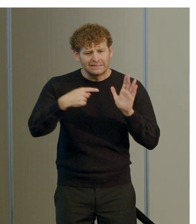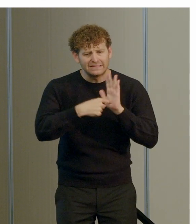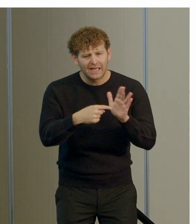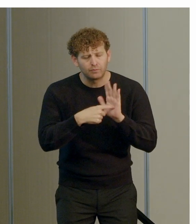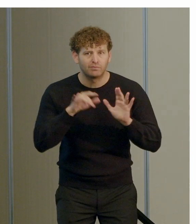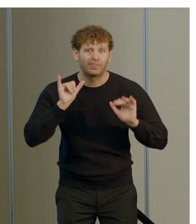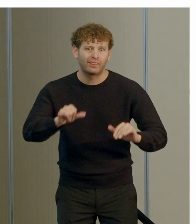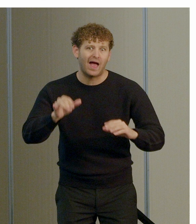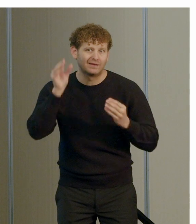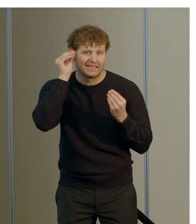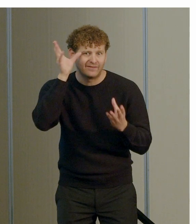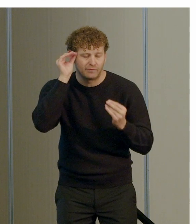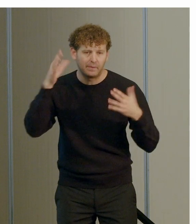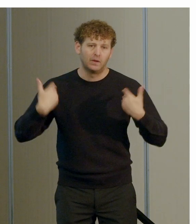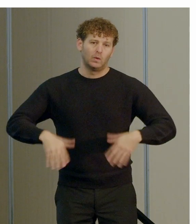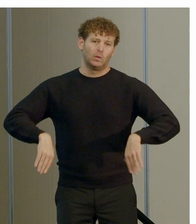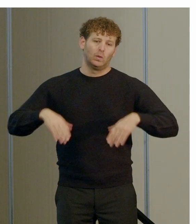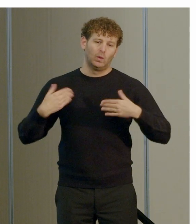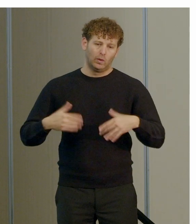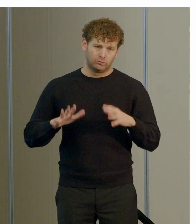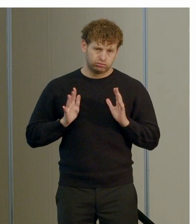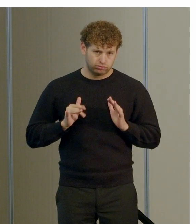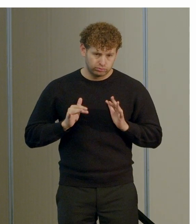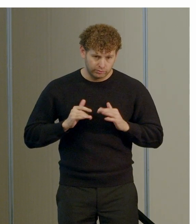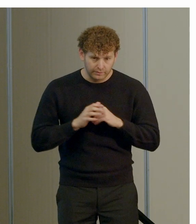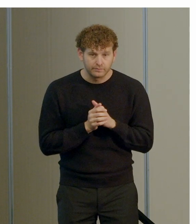The updates for this year, and